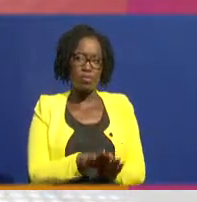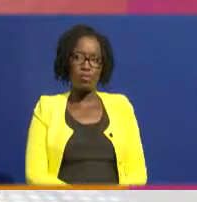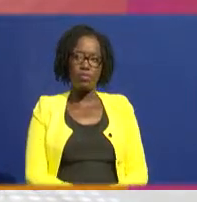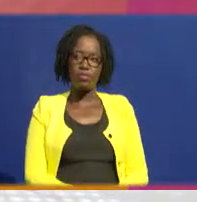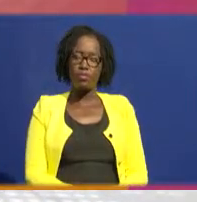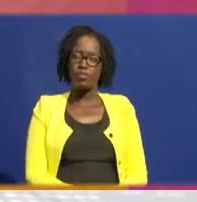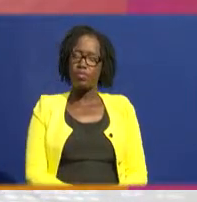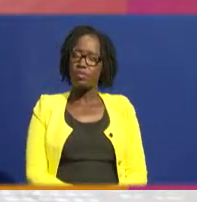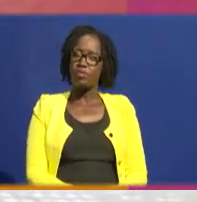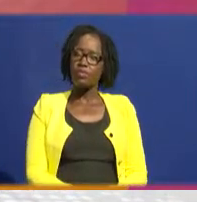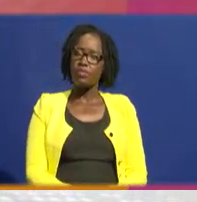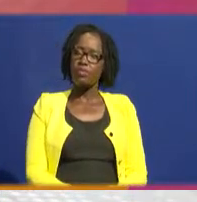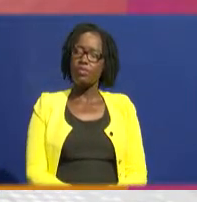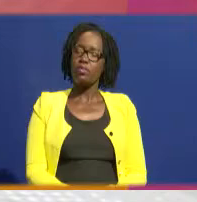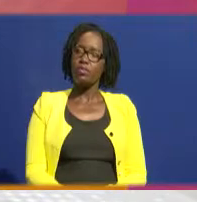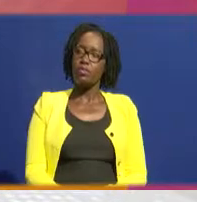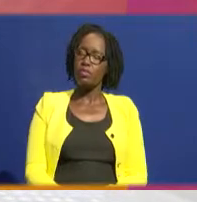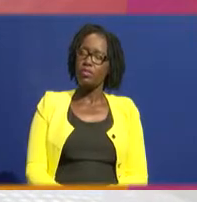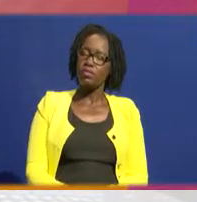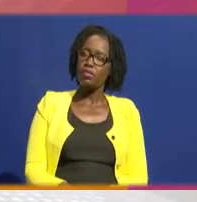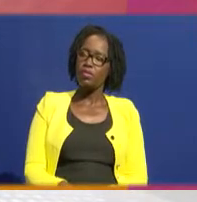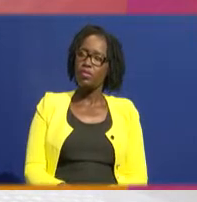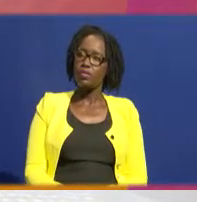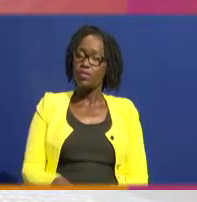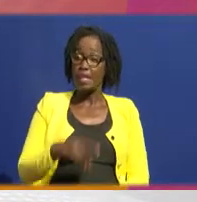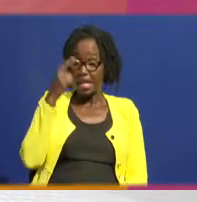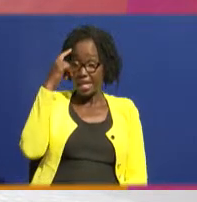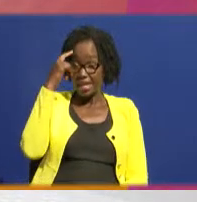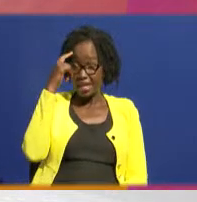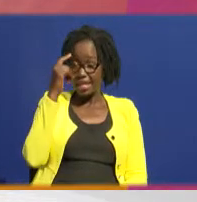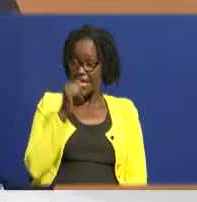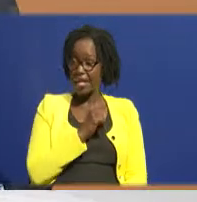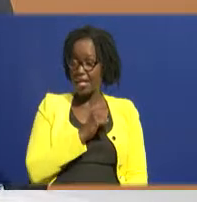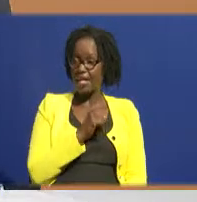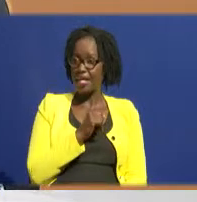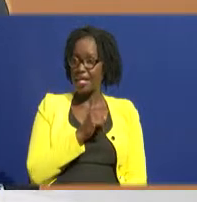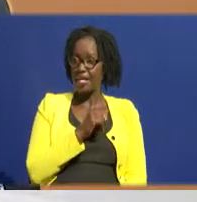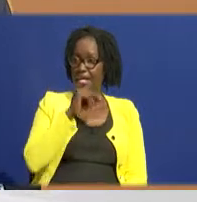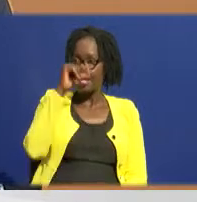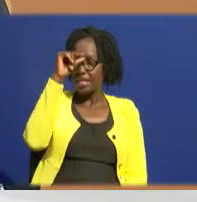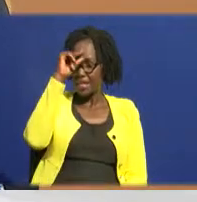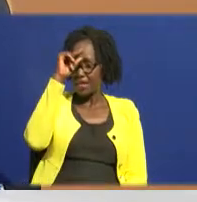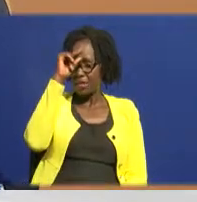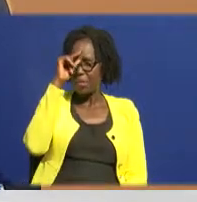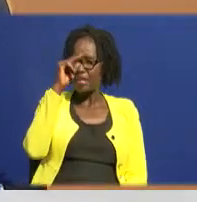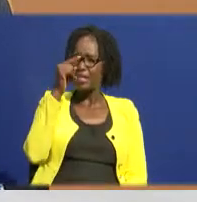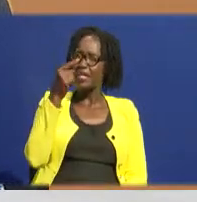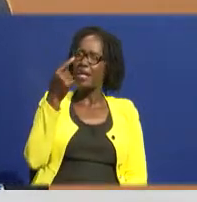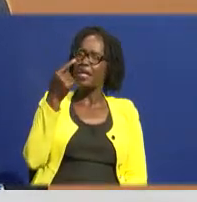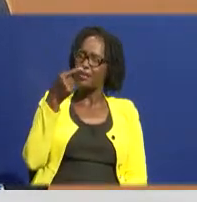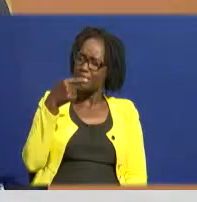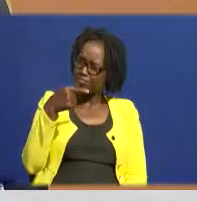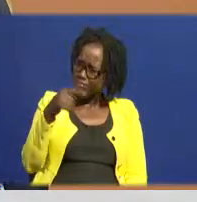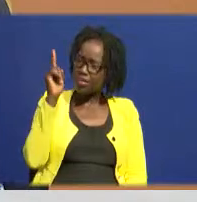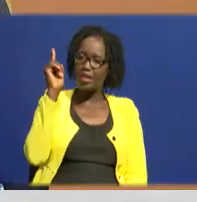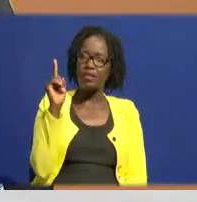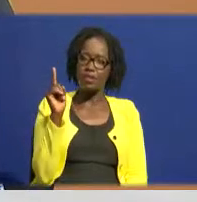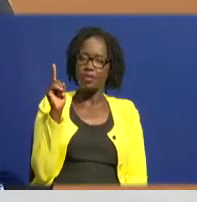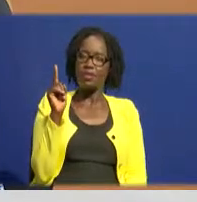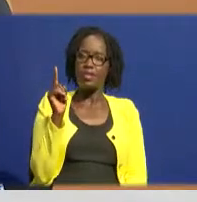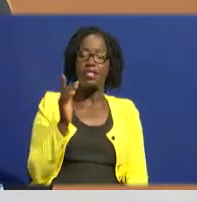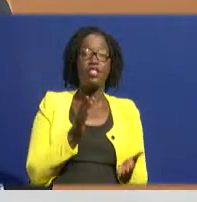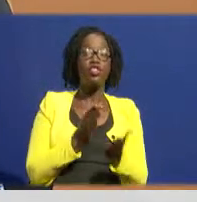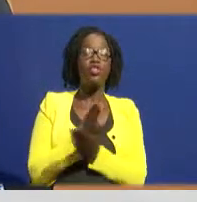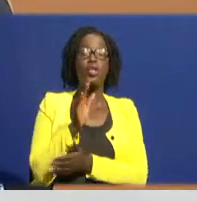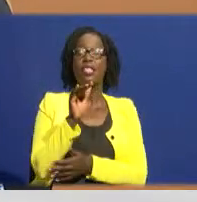Yeah, thank you so much, Njue. I think the government is taking the right route, actually, in